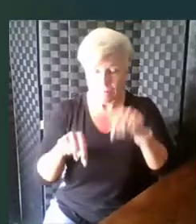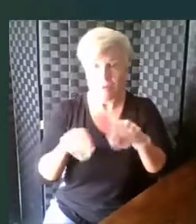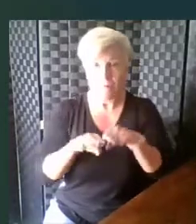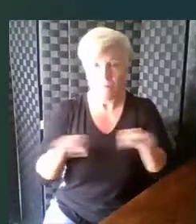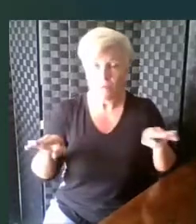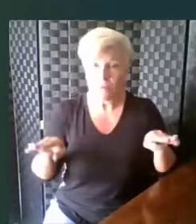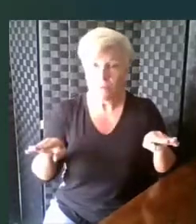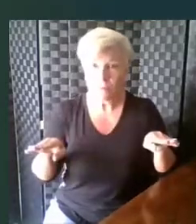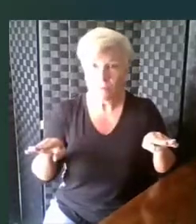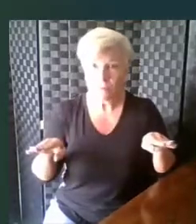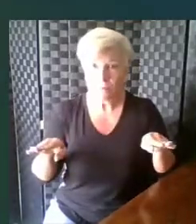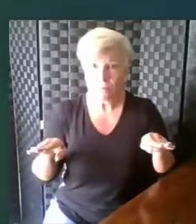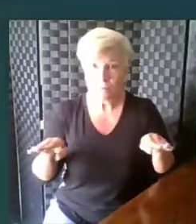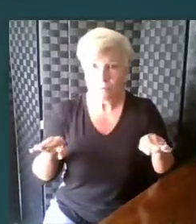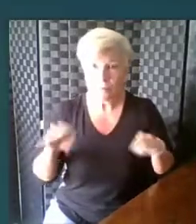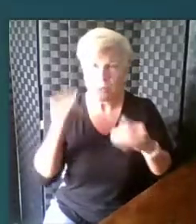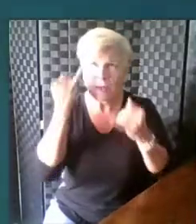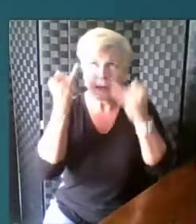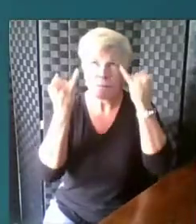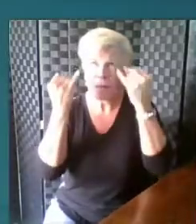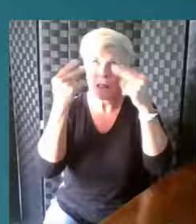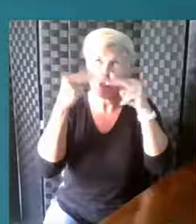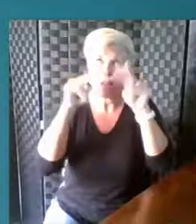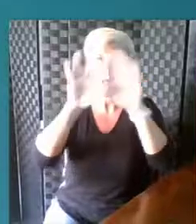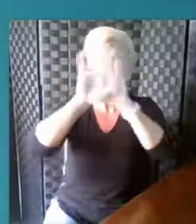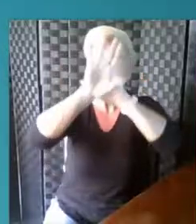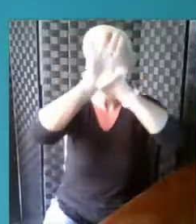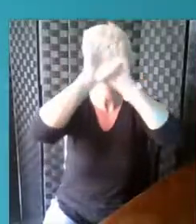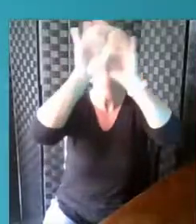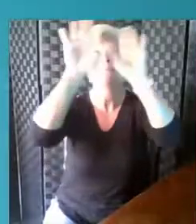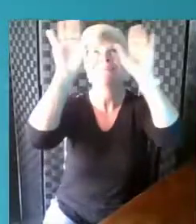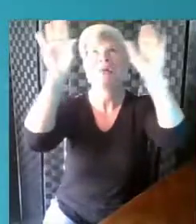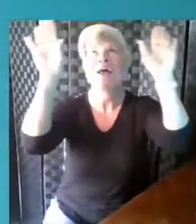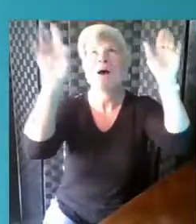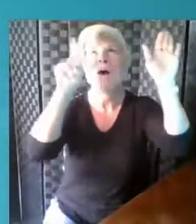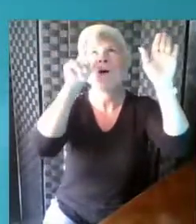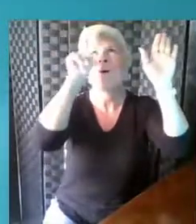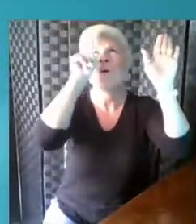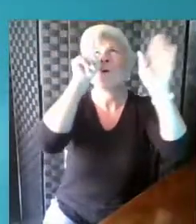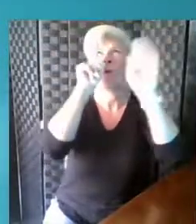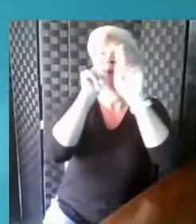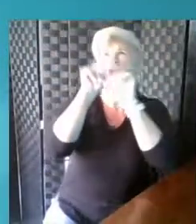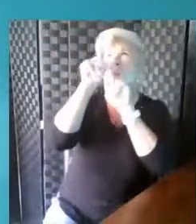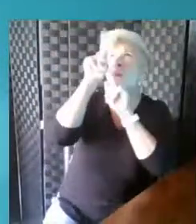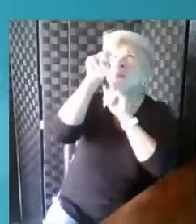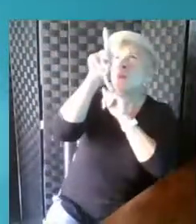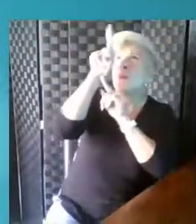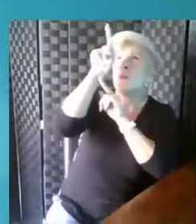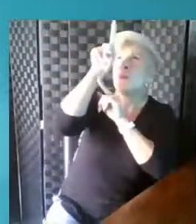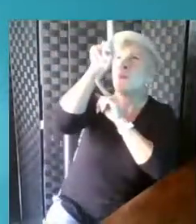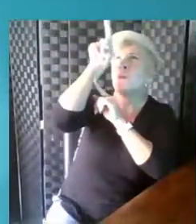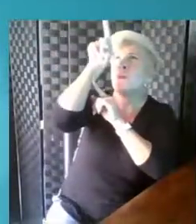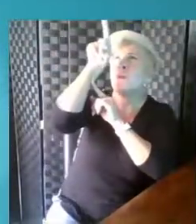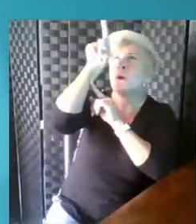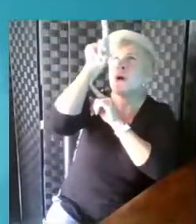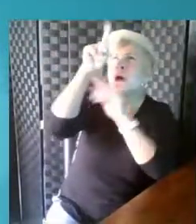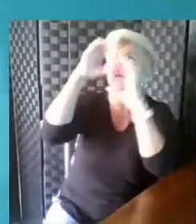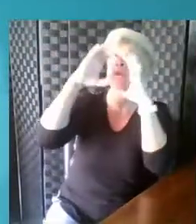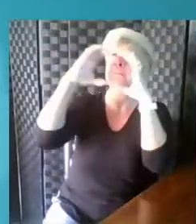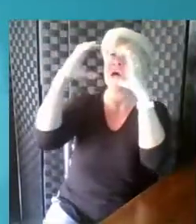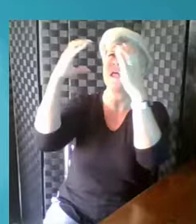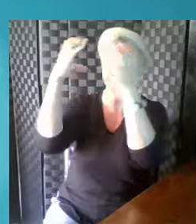Now imagine that you can look up and see the sky. And up in the sky, way up in the sky, is a